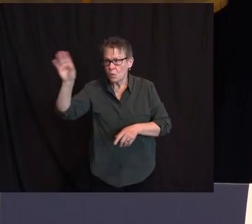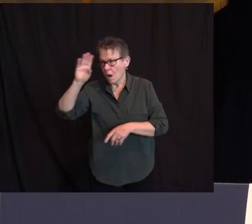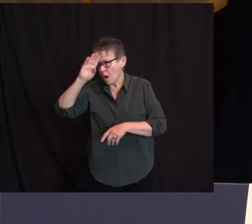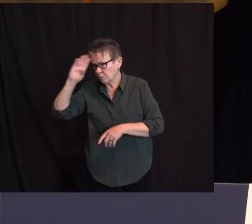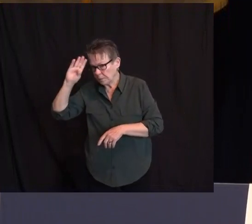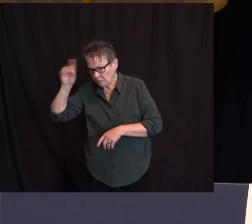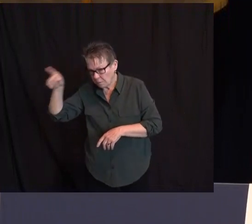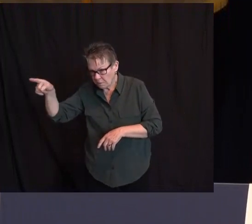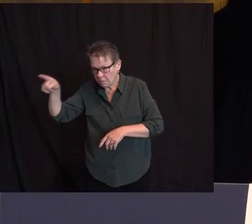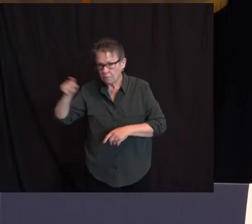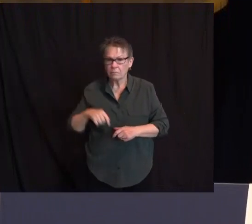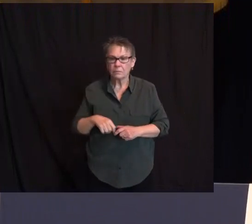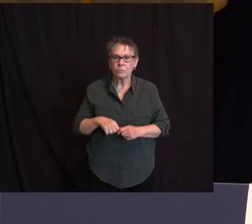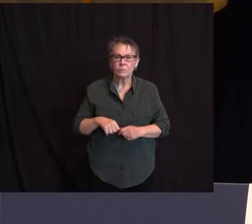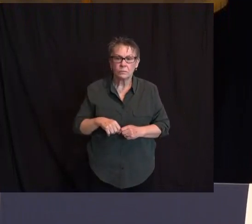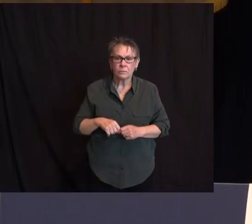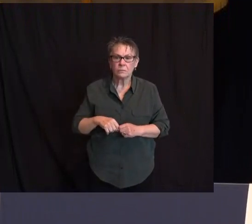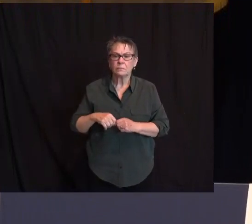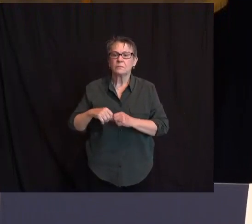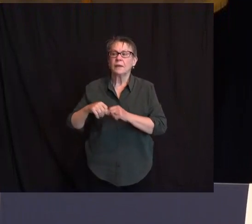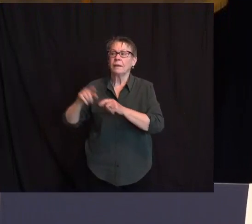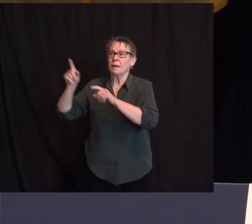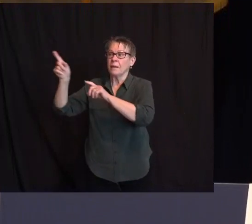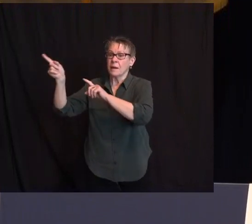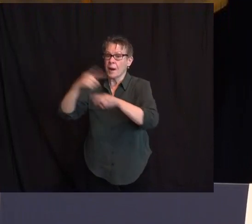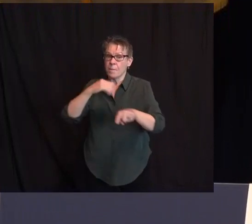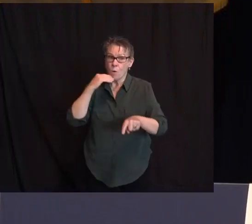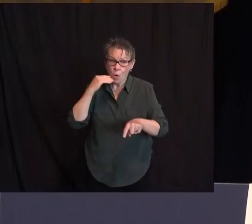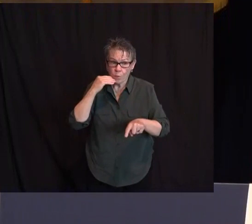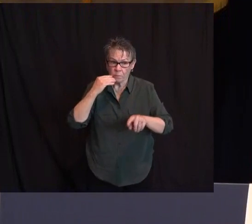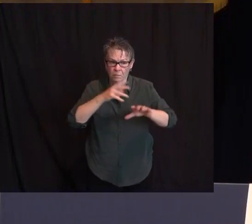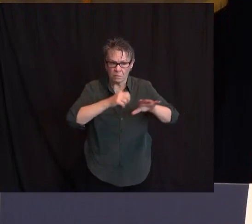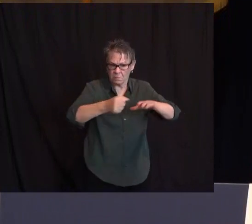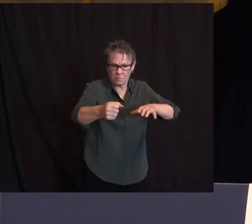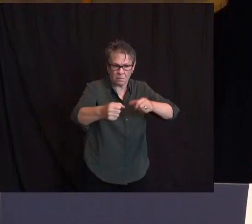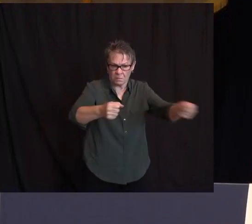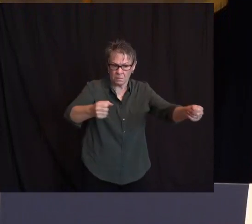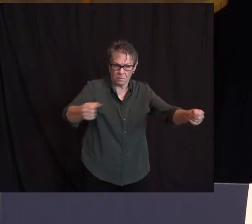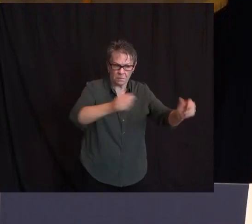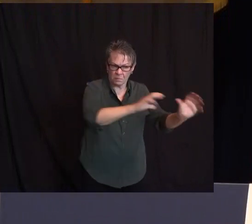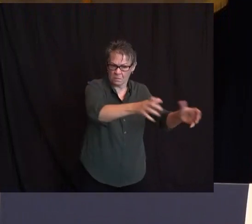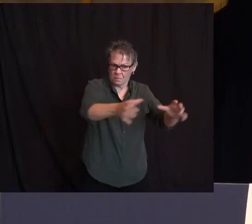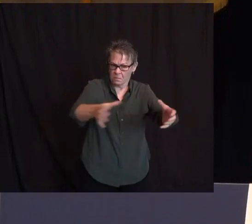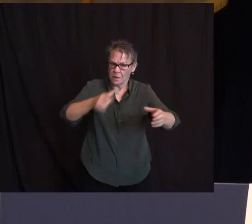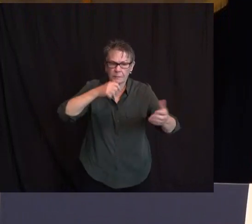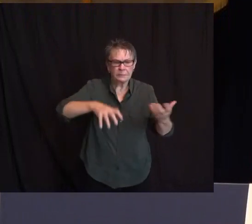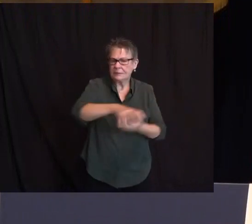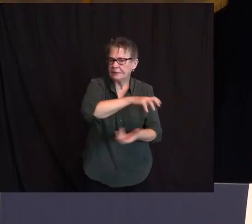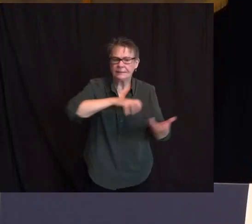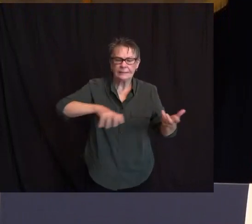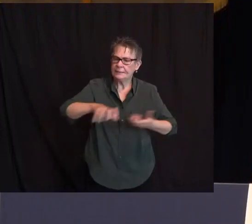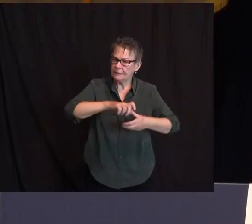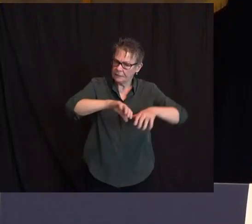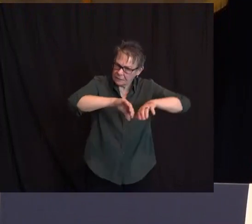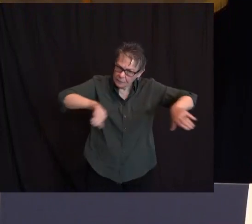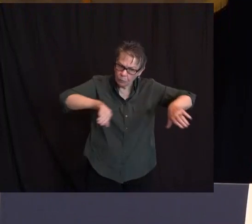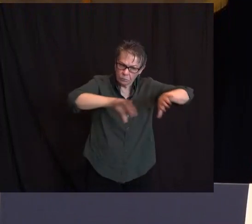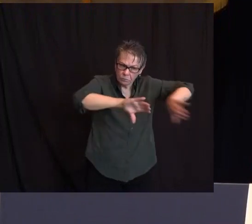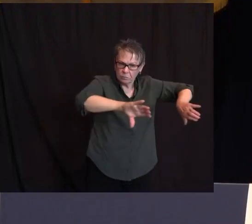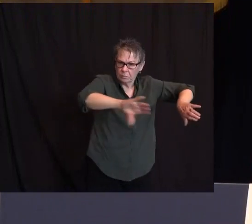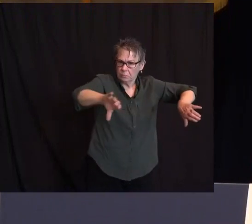staff between negative and positive residents, and to isolate residents exhibiting signs of respiratory